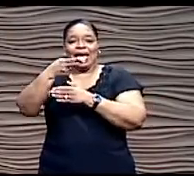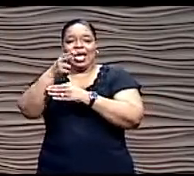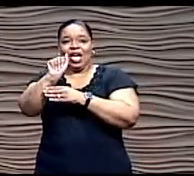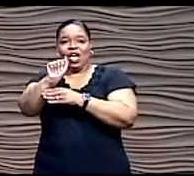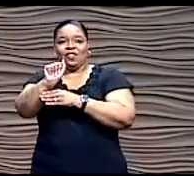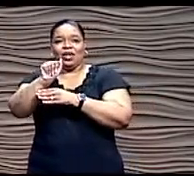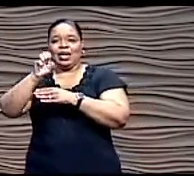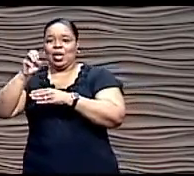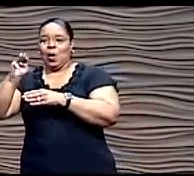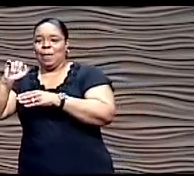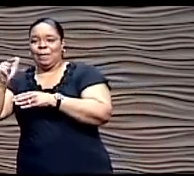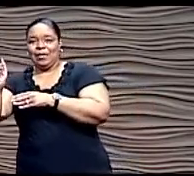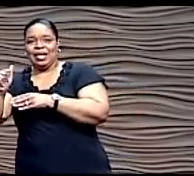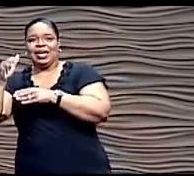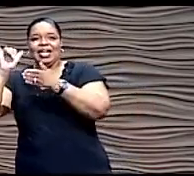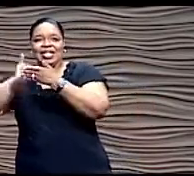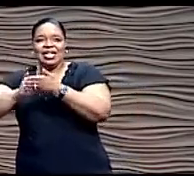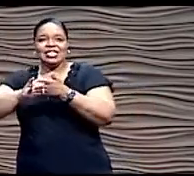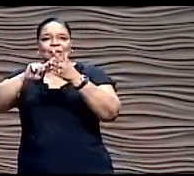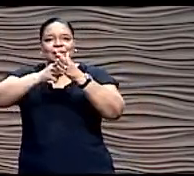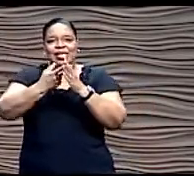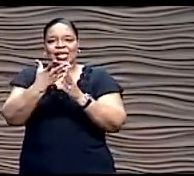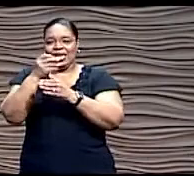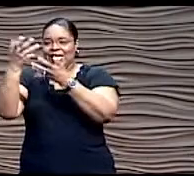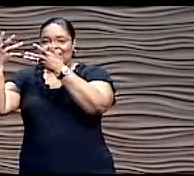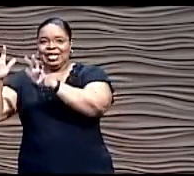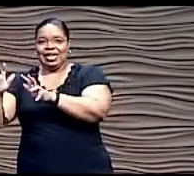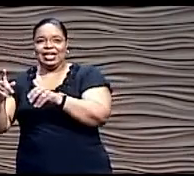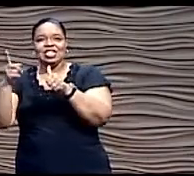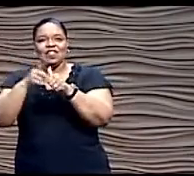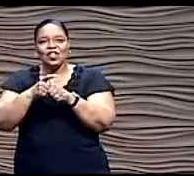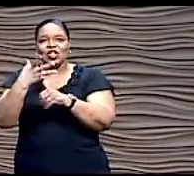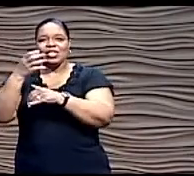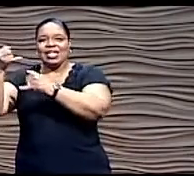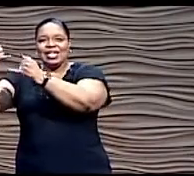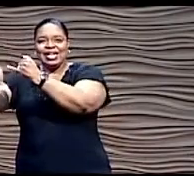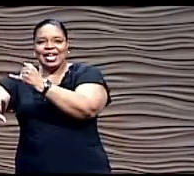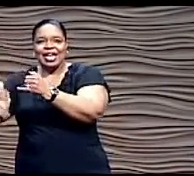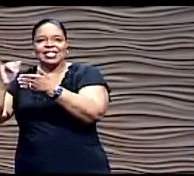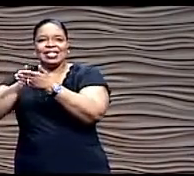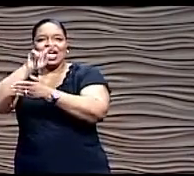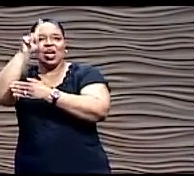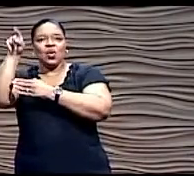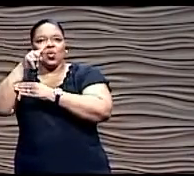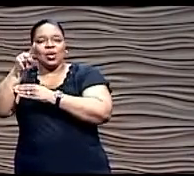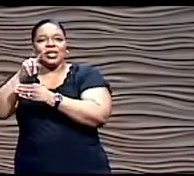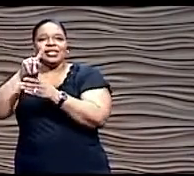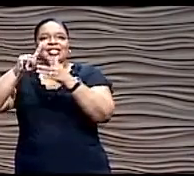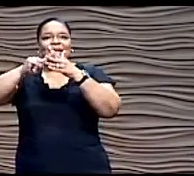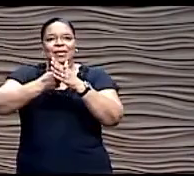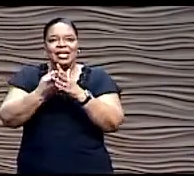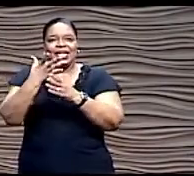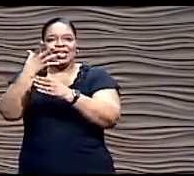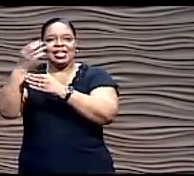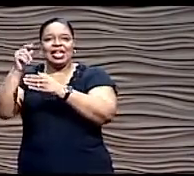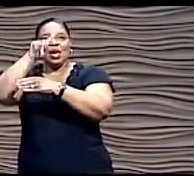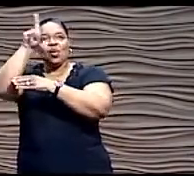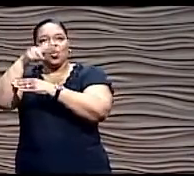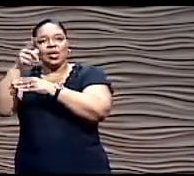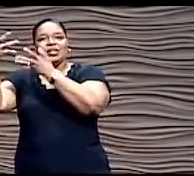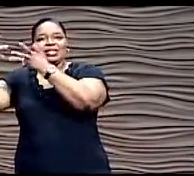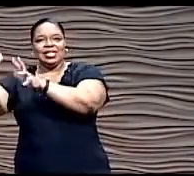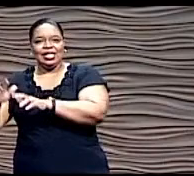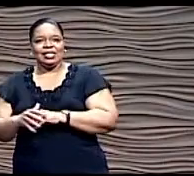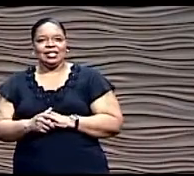is Omega. That will is the first. That will is the last. That will is the beginning. That will is